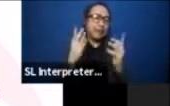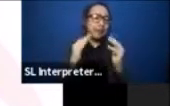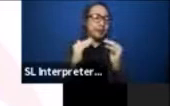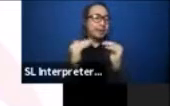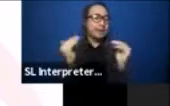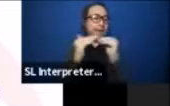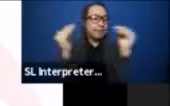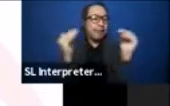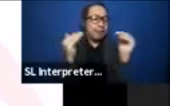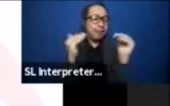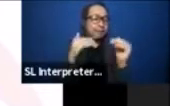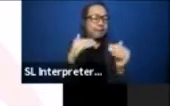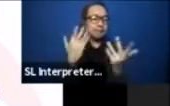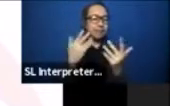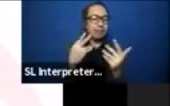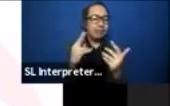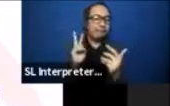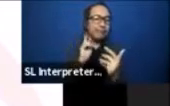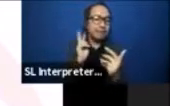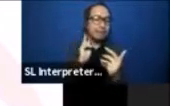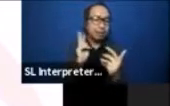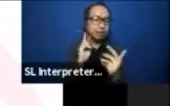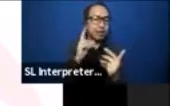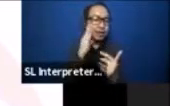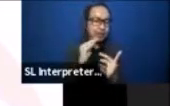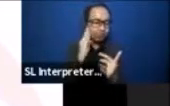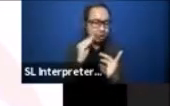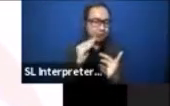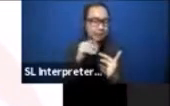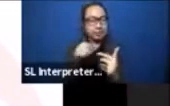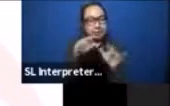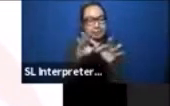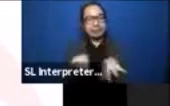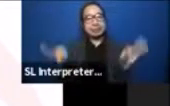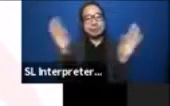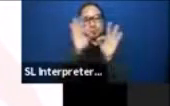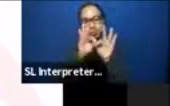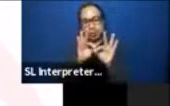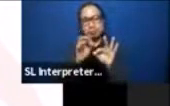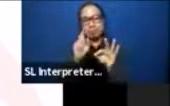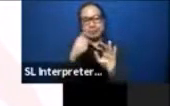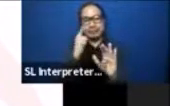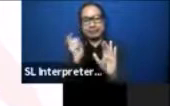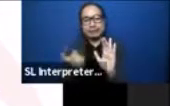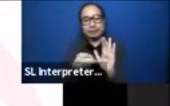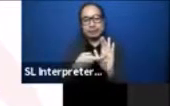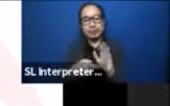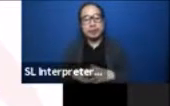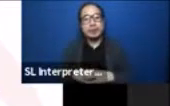these different type of victimization. So this will be a quarantine for further study.